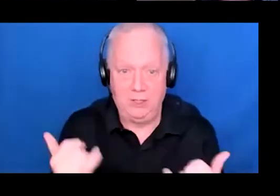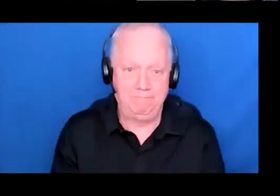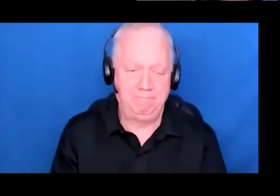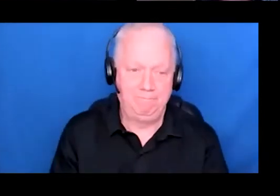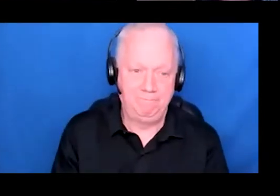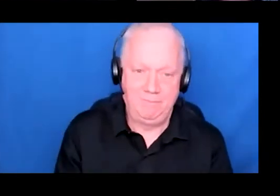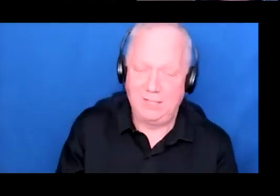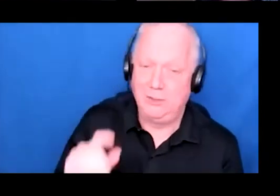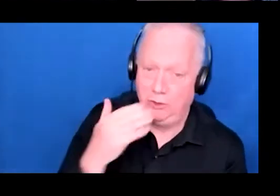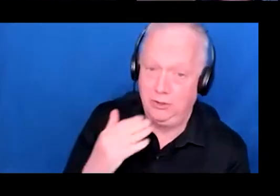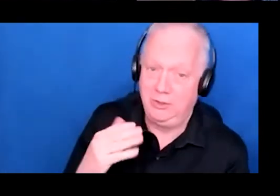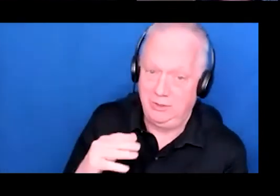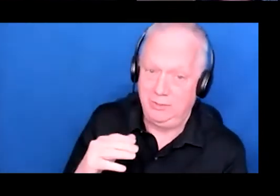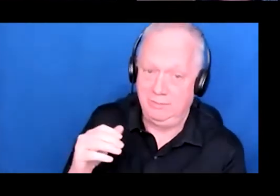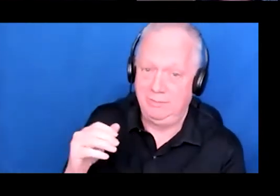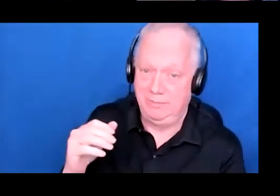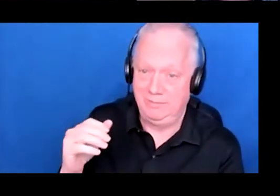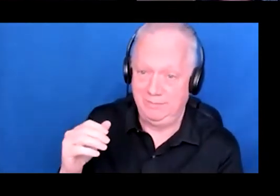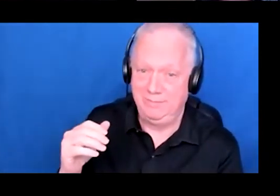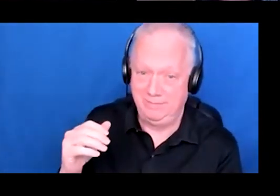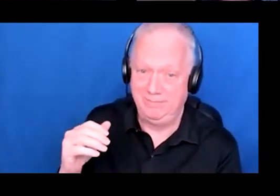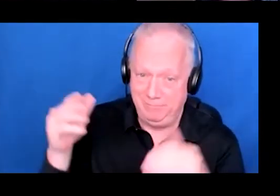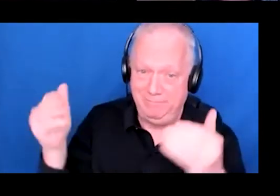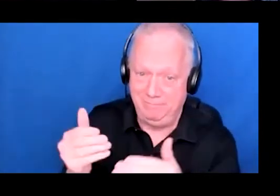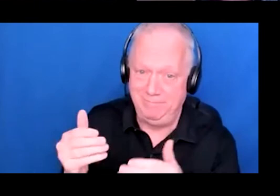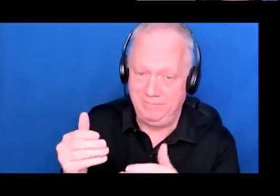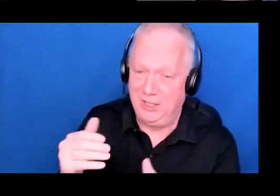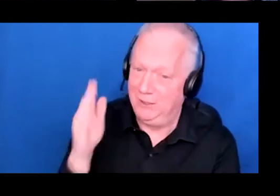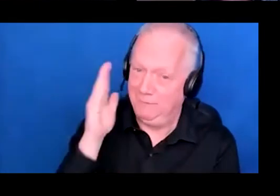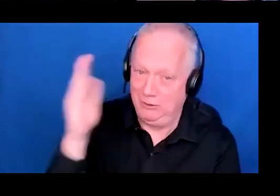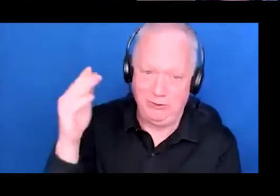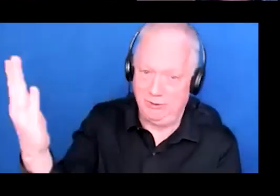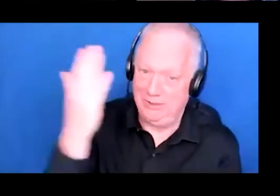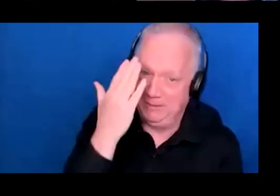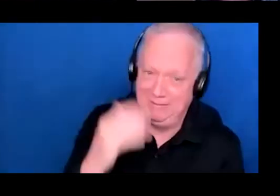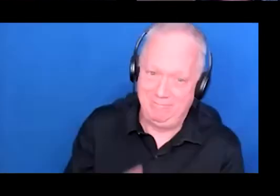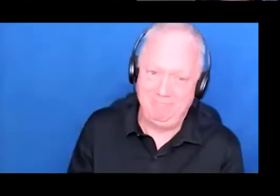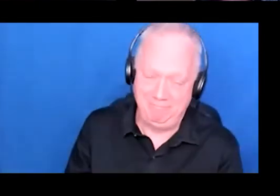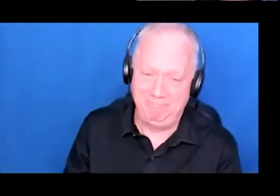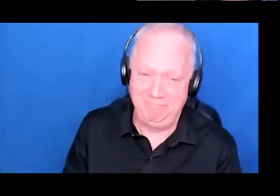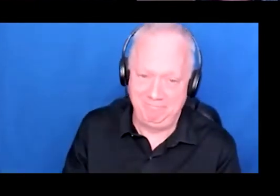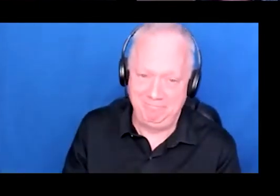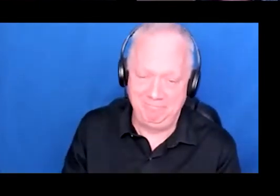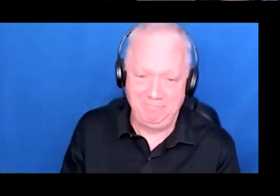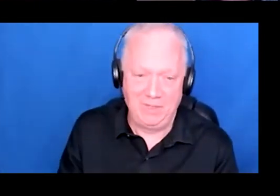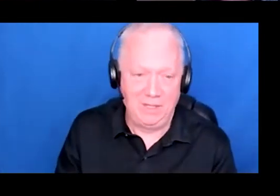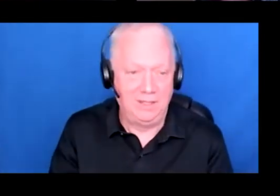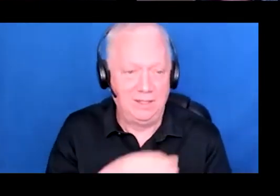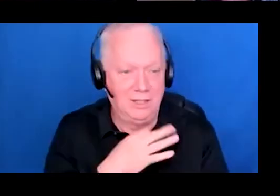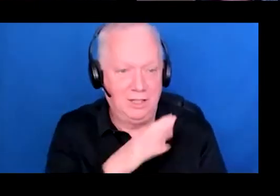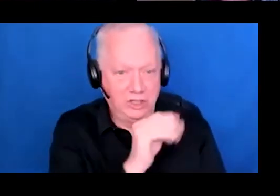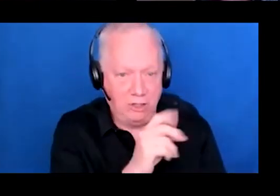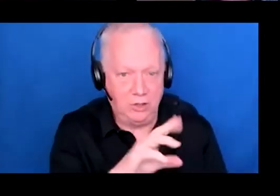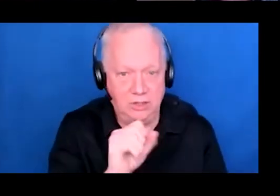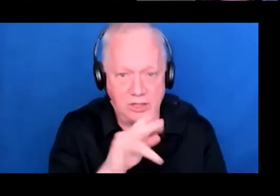Well, that's a good pitch right there. The future is on our doorstep. What about you, Chandler and